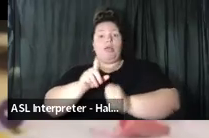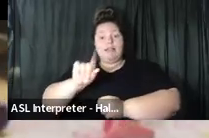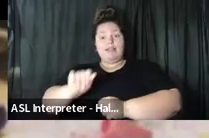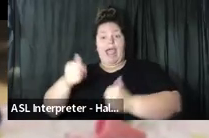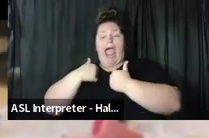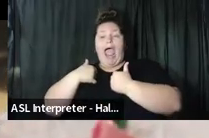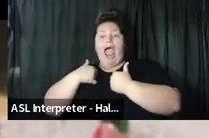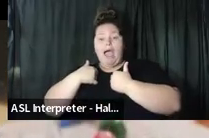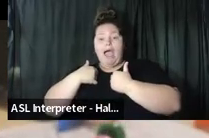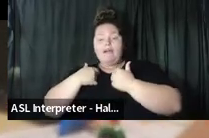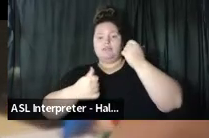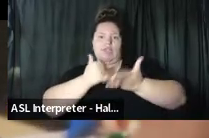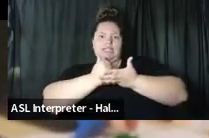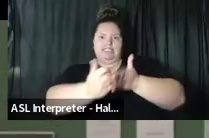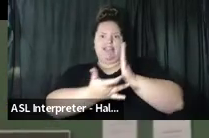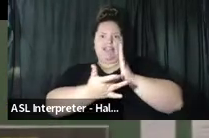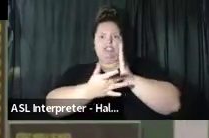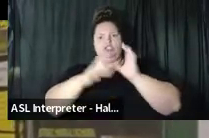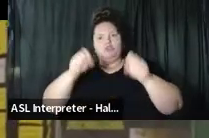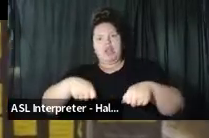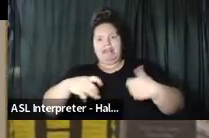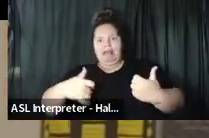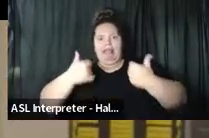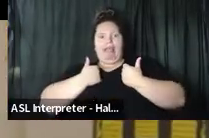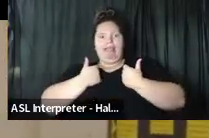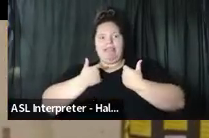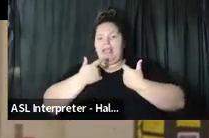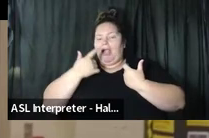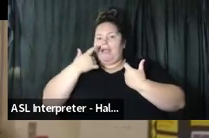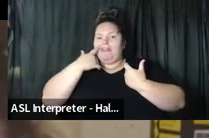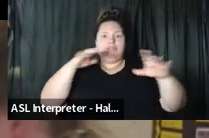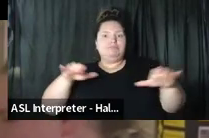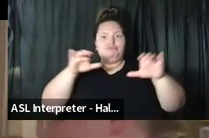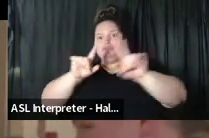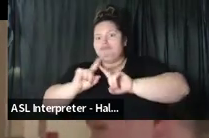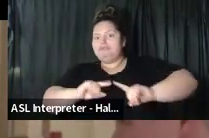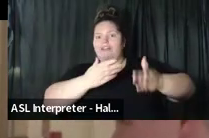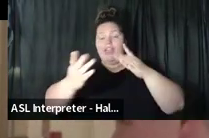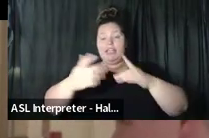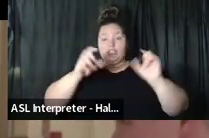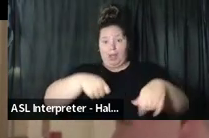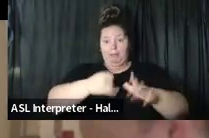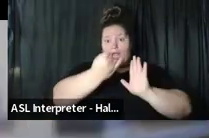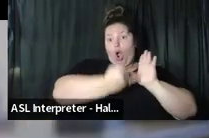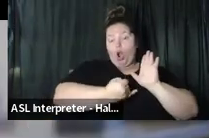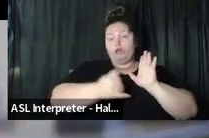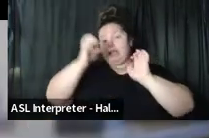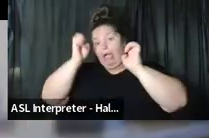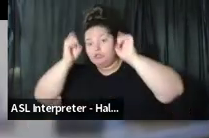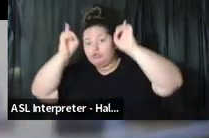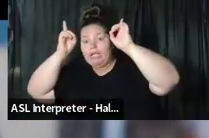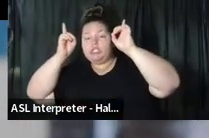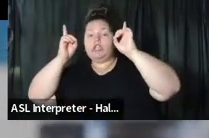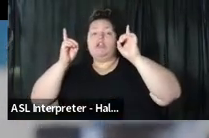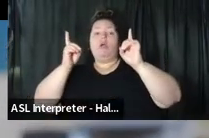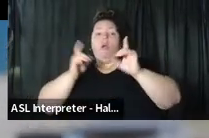So that can be anything from art to education to recreation. We have an outdoor recreation